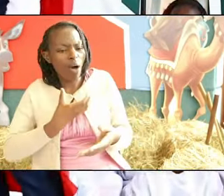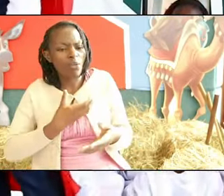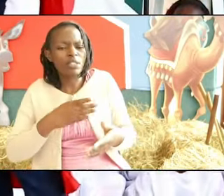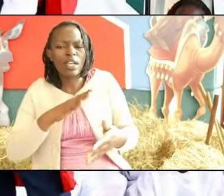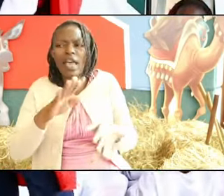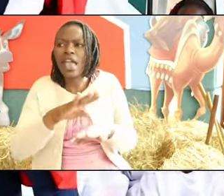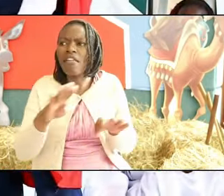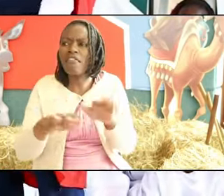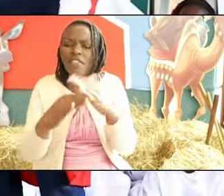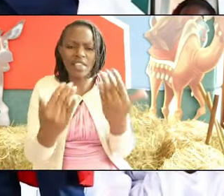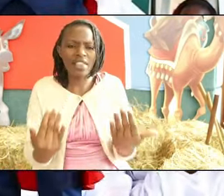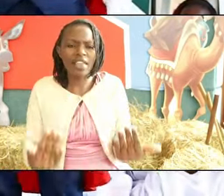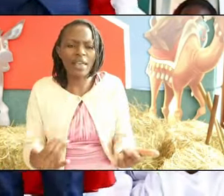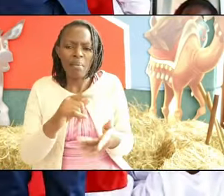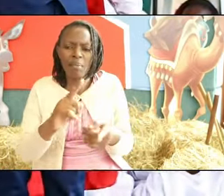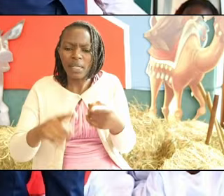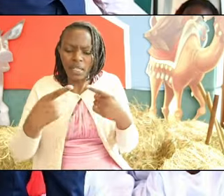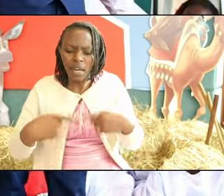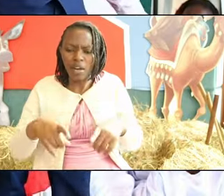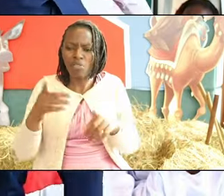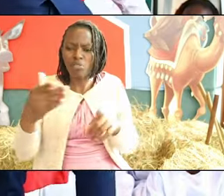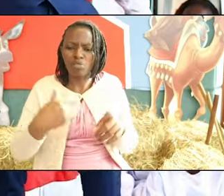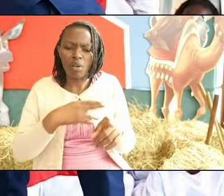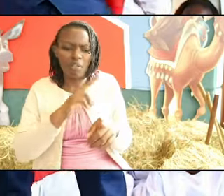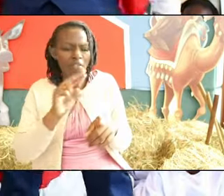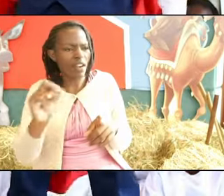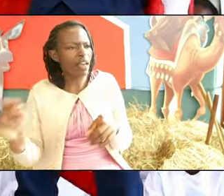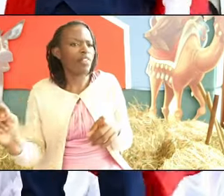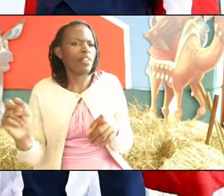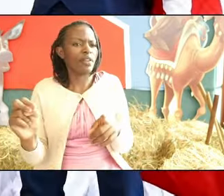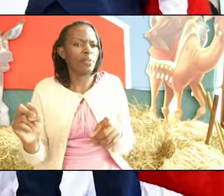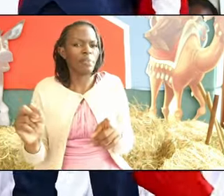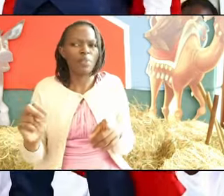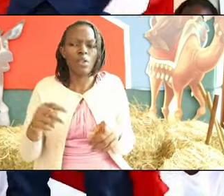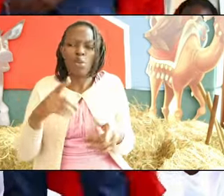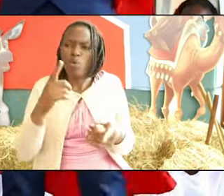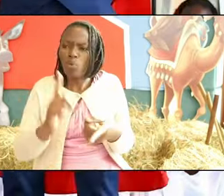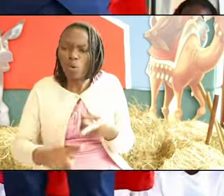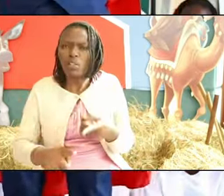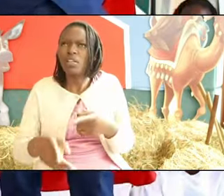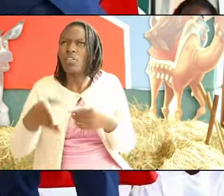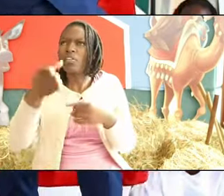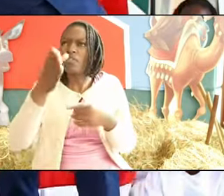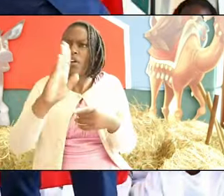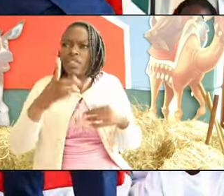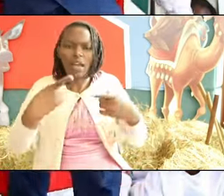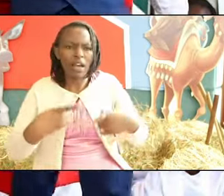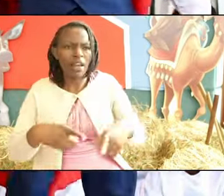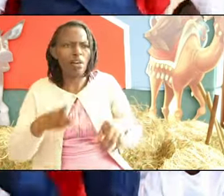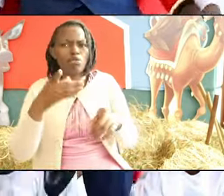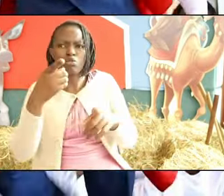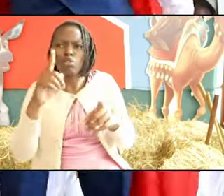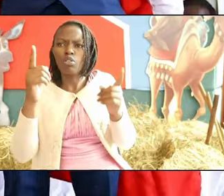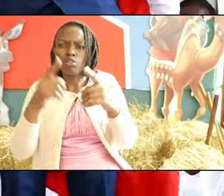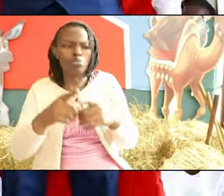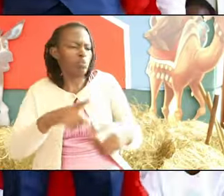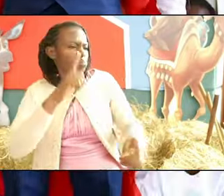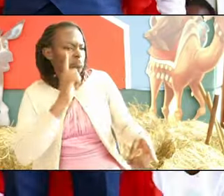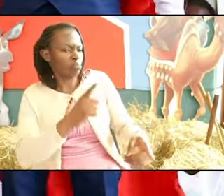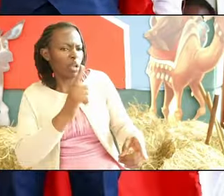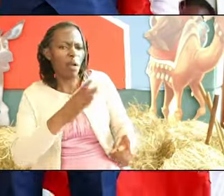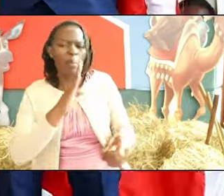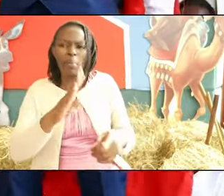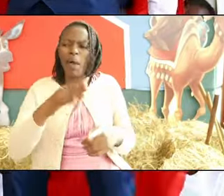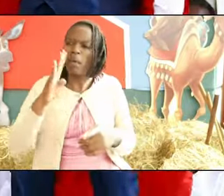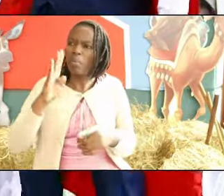to have nothing? What kind of a father allows you to be constantly humiliated by people that you can crush